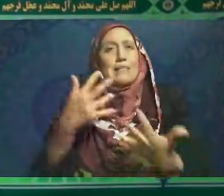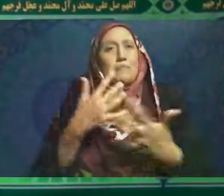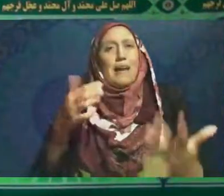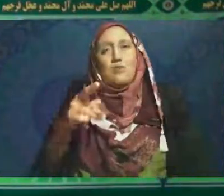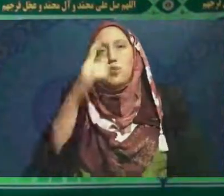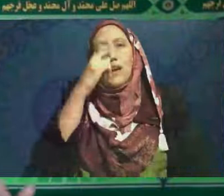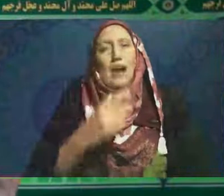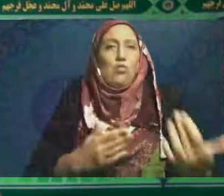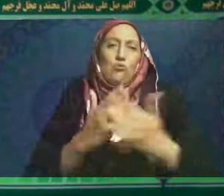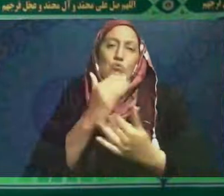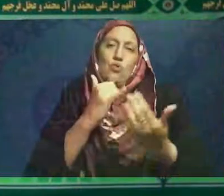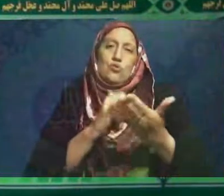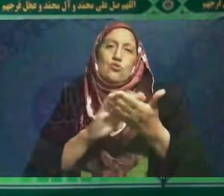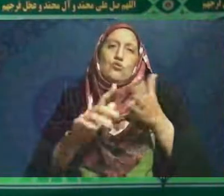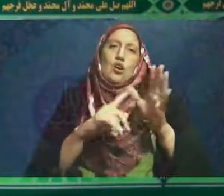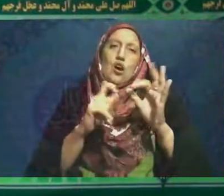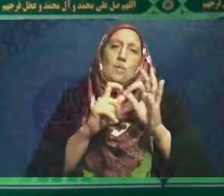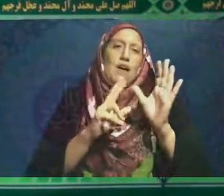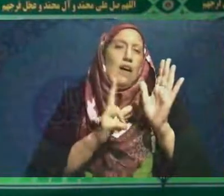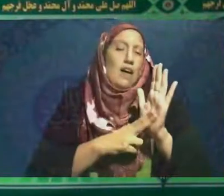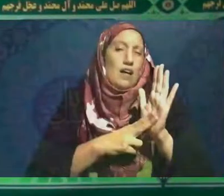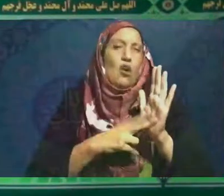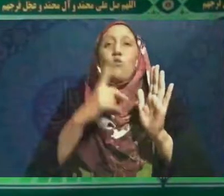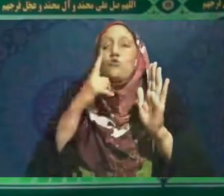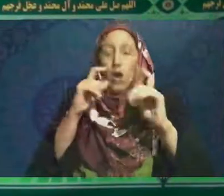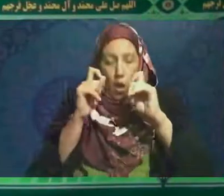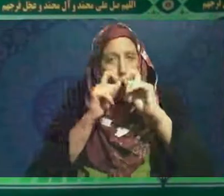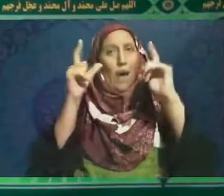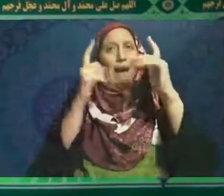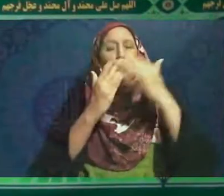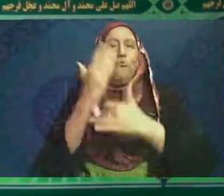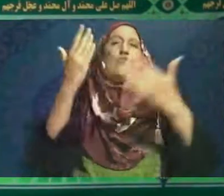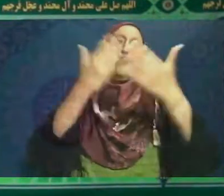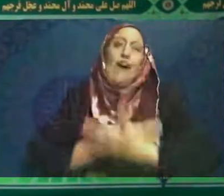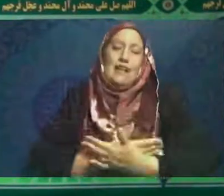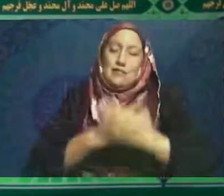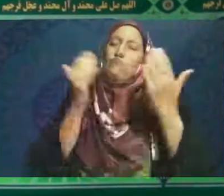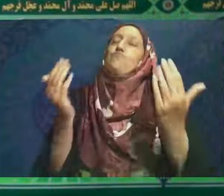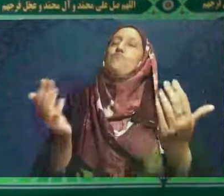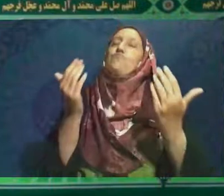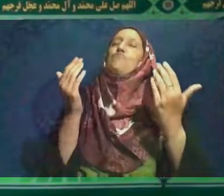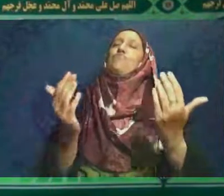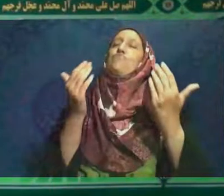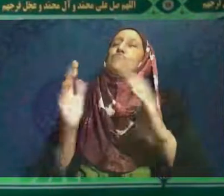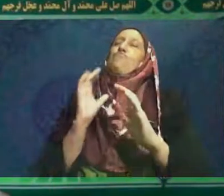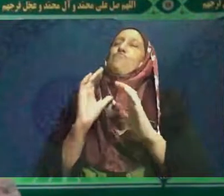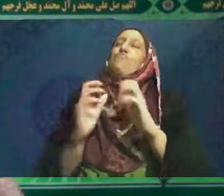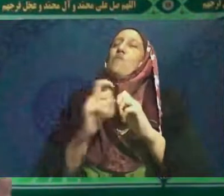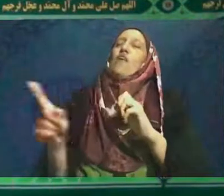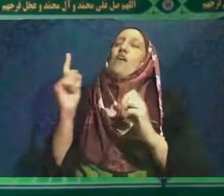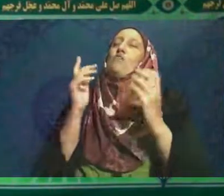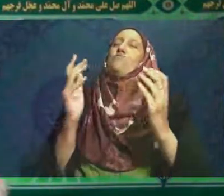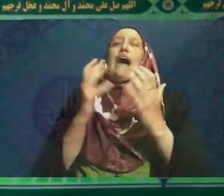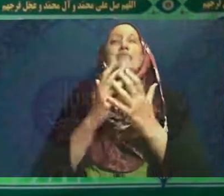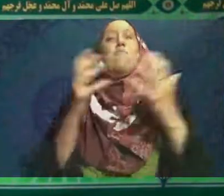as much as possible, supplicating, invocating, communicating with my Lord. Then, for the shortfall, the